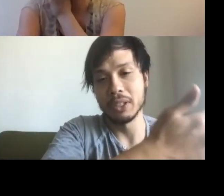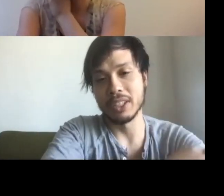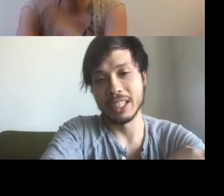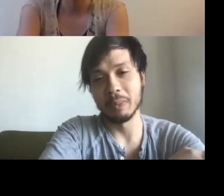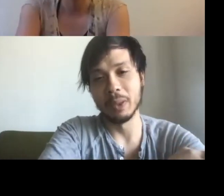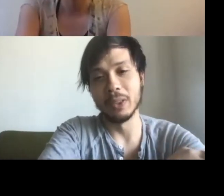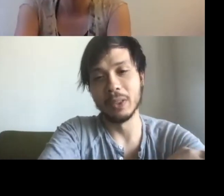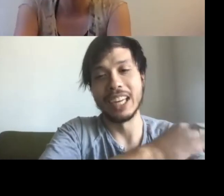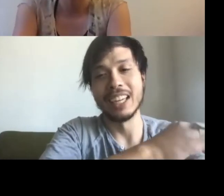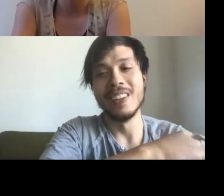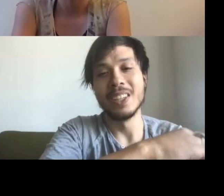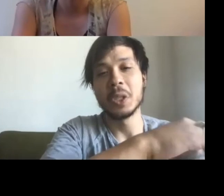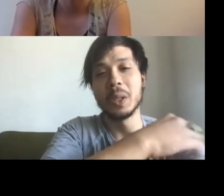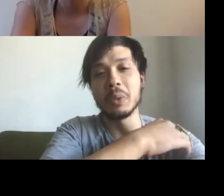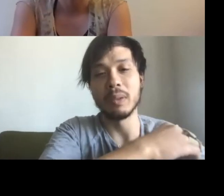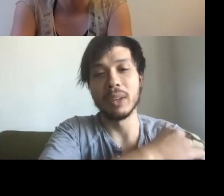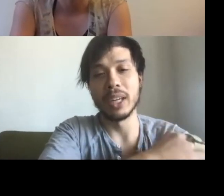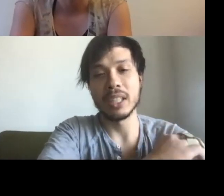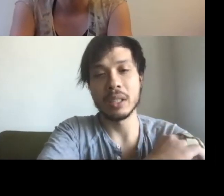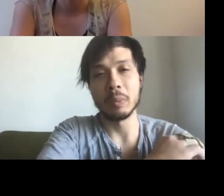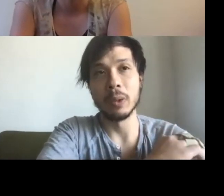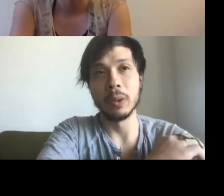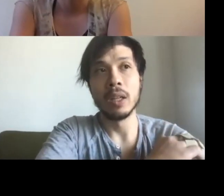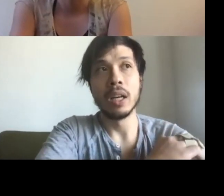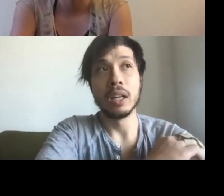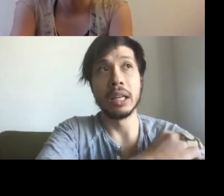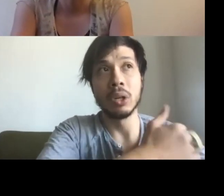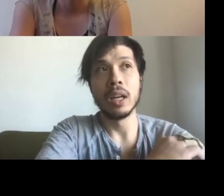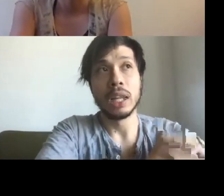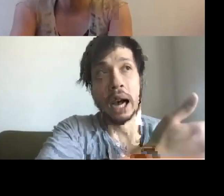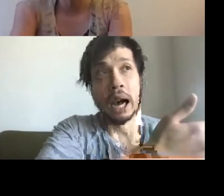like streets weren't very accessible.